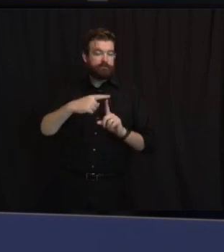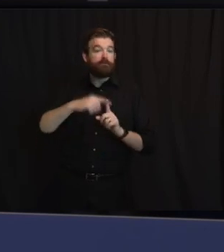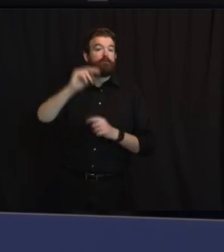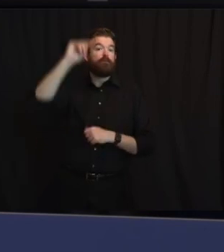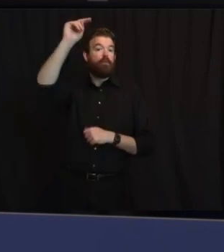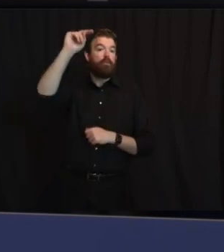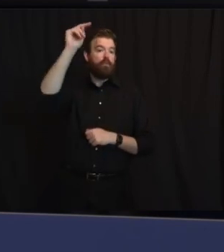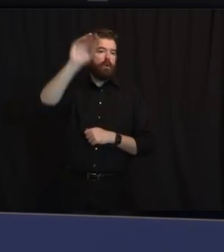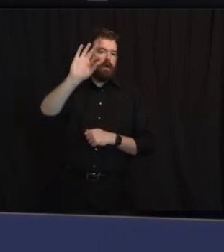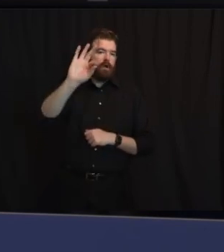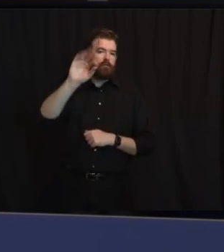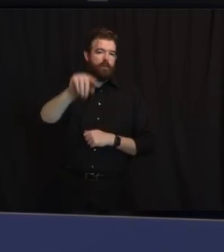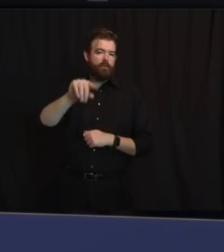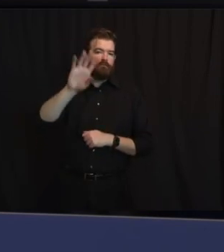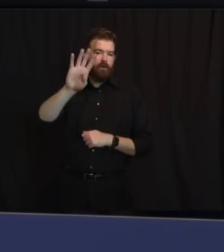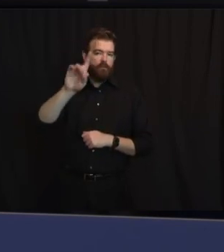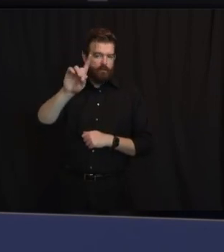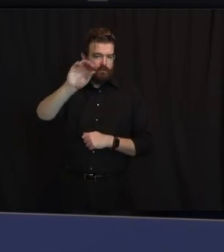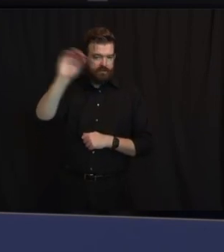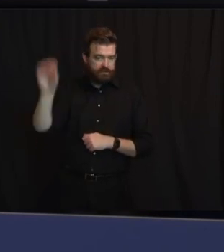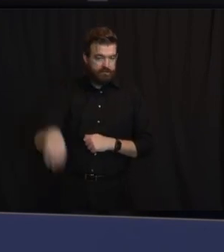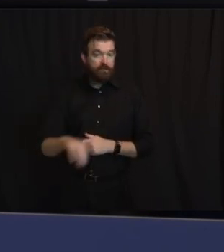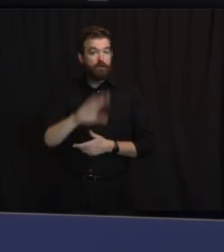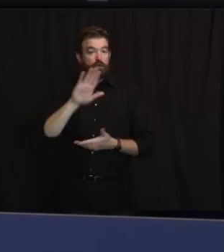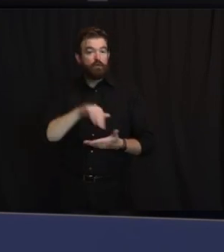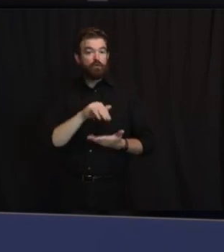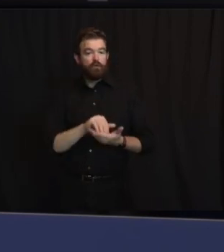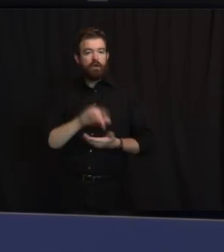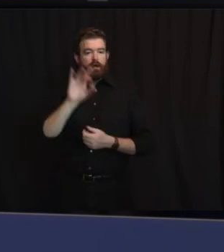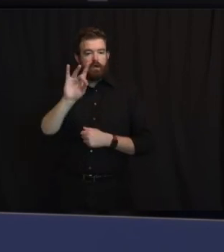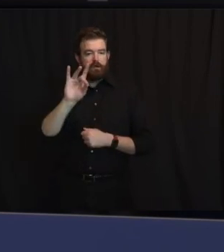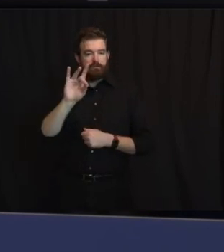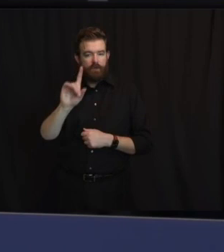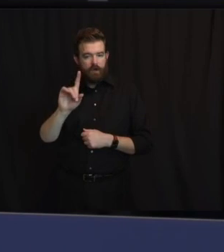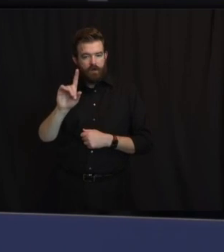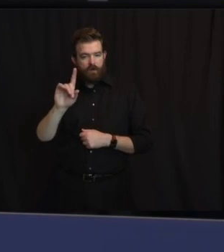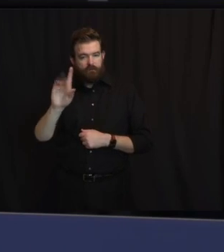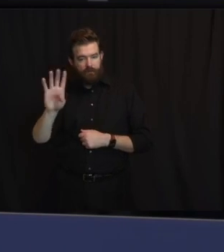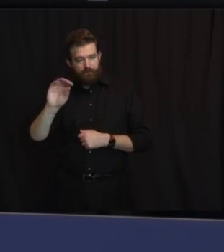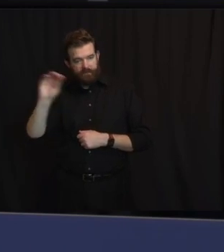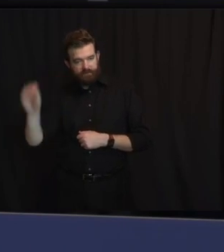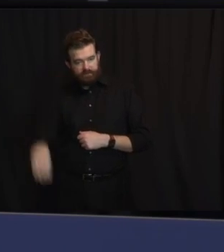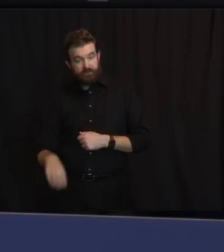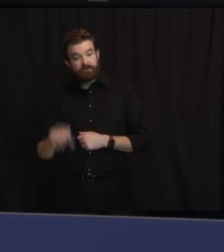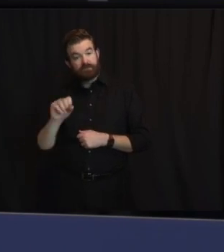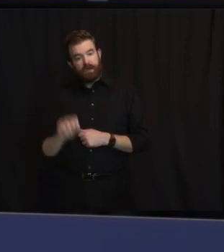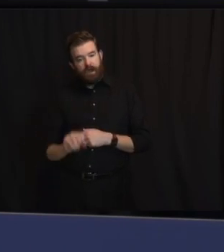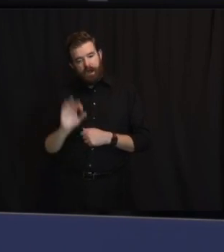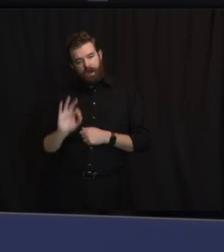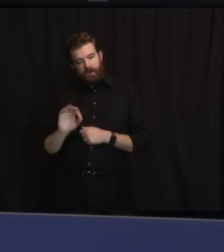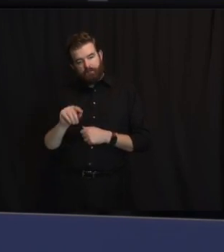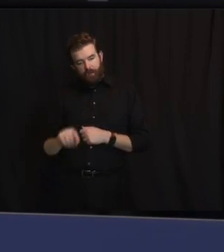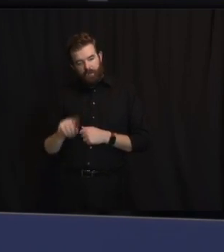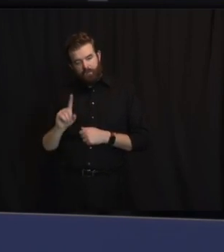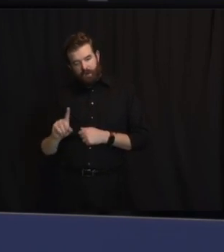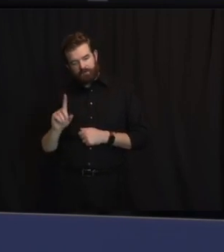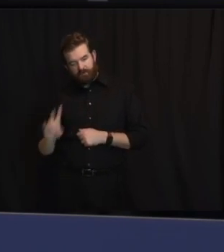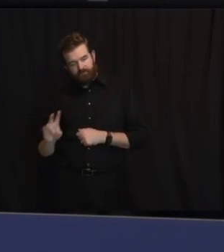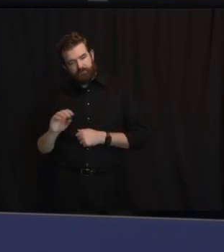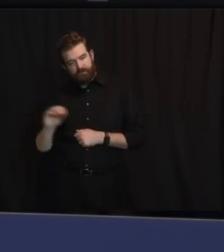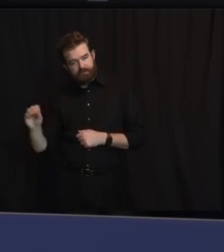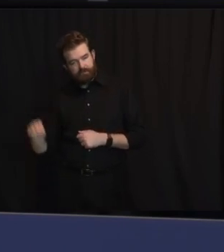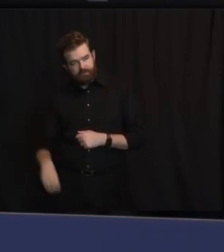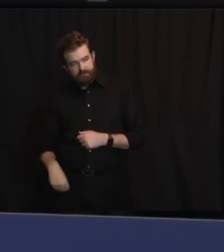reports 9.41, central 8.14, and the southern part 9.17. That concludes my daily